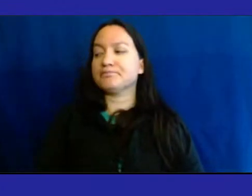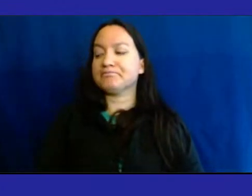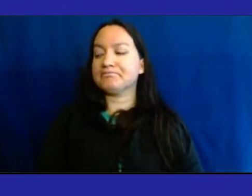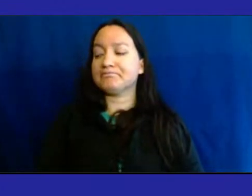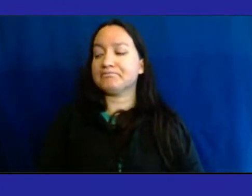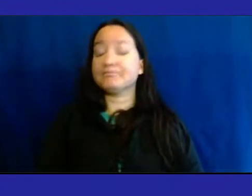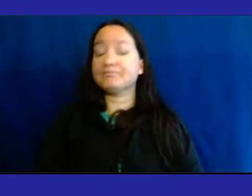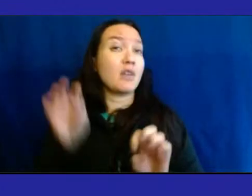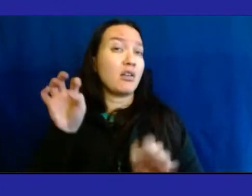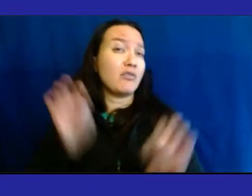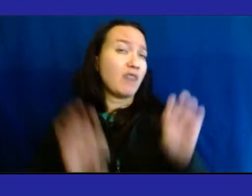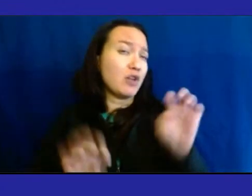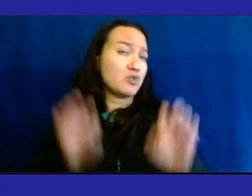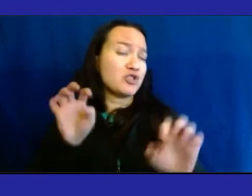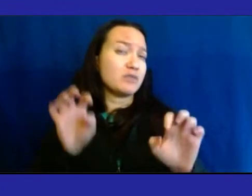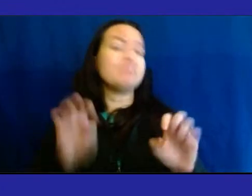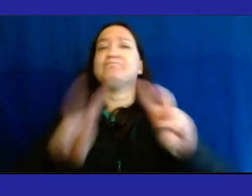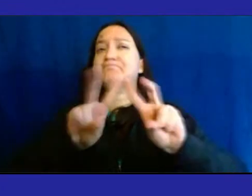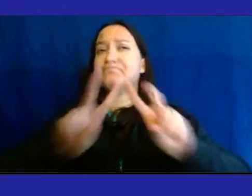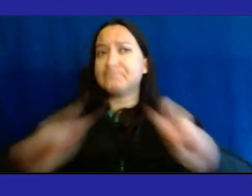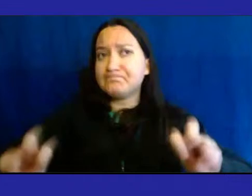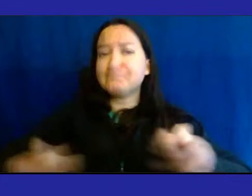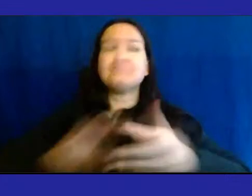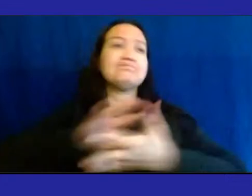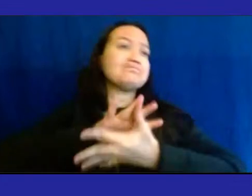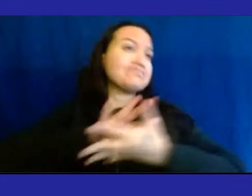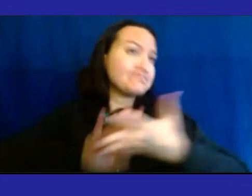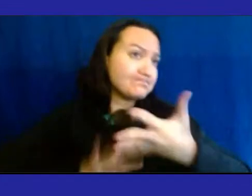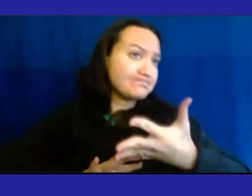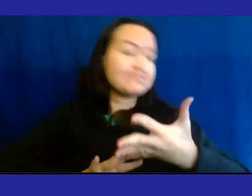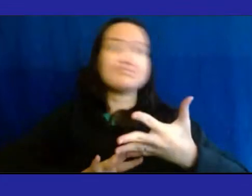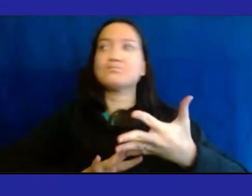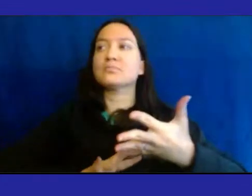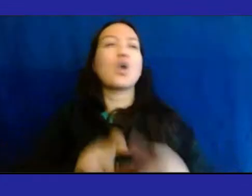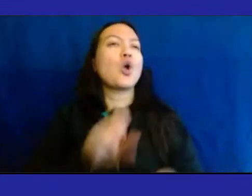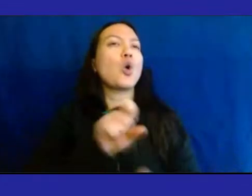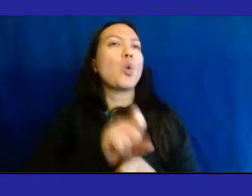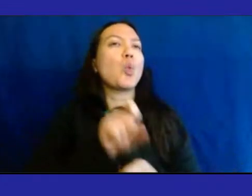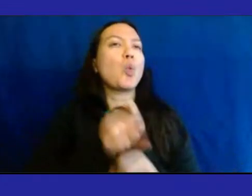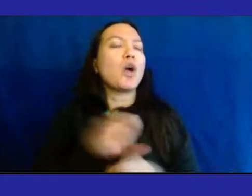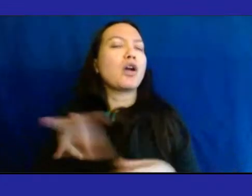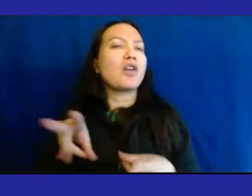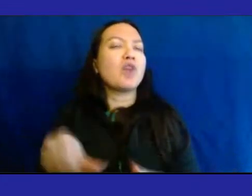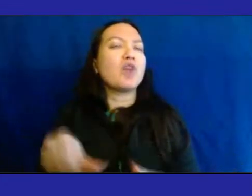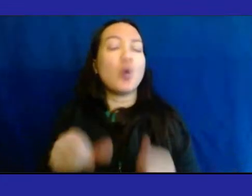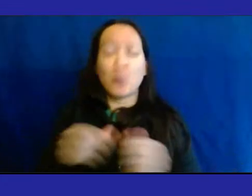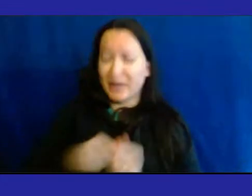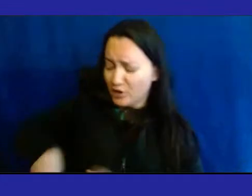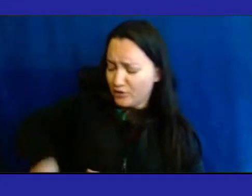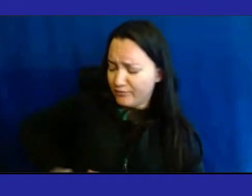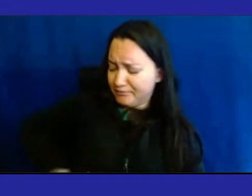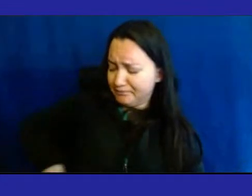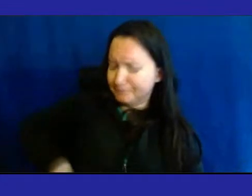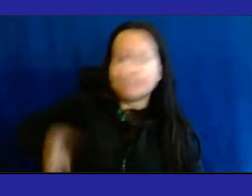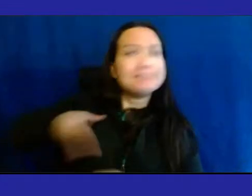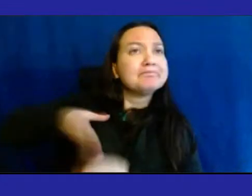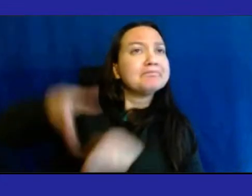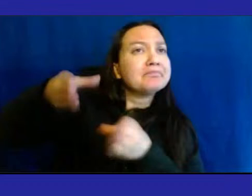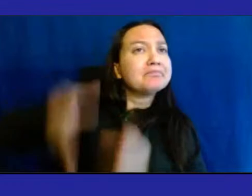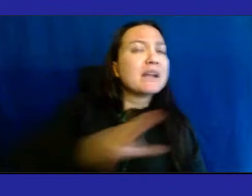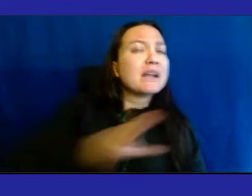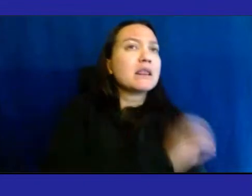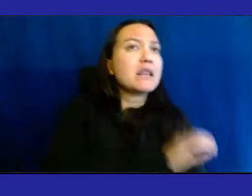evaluation is going to include analysis of things like, what are the workflows within nephrology clinics related to